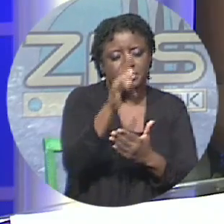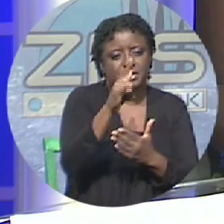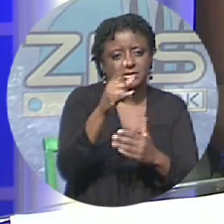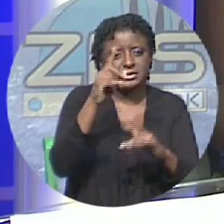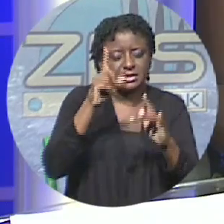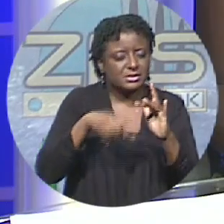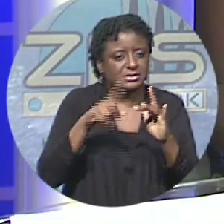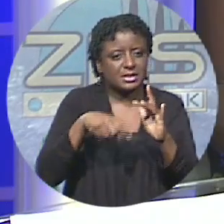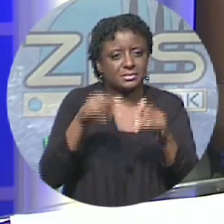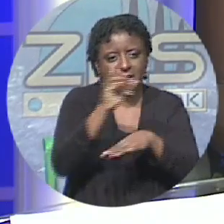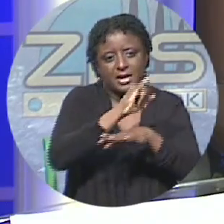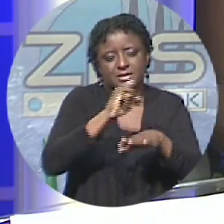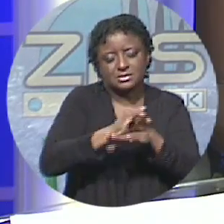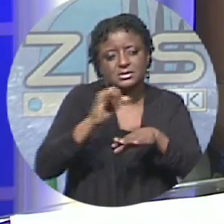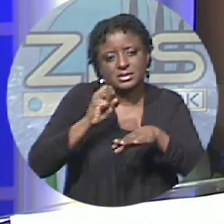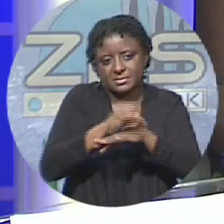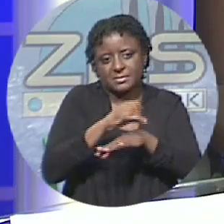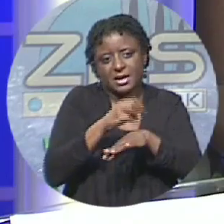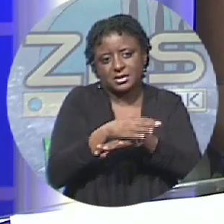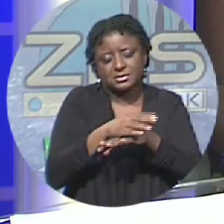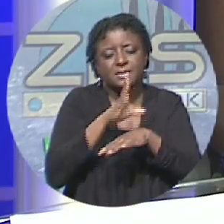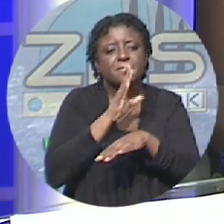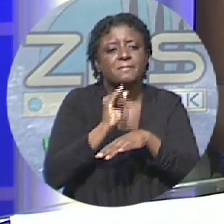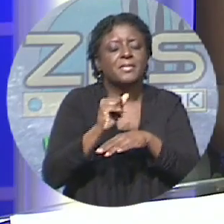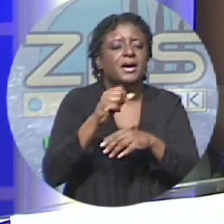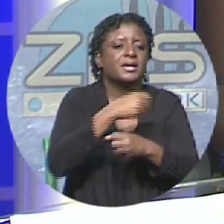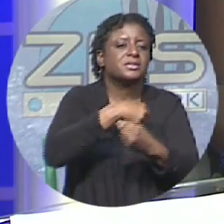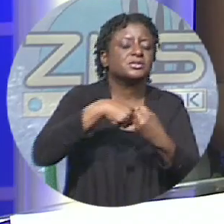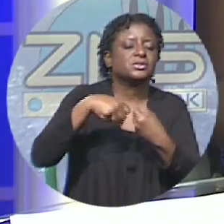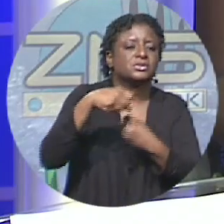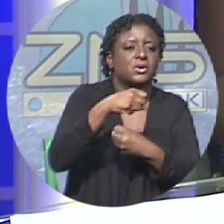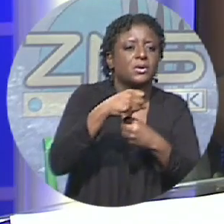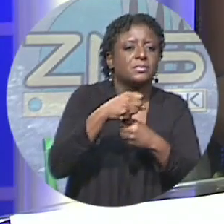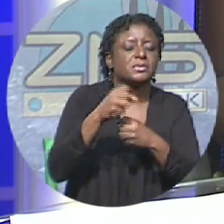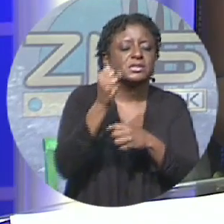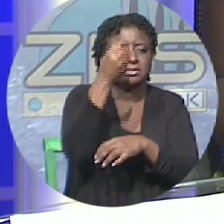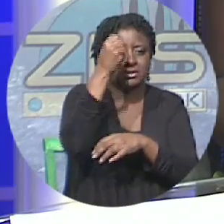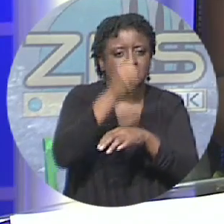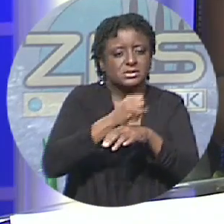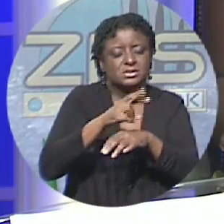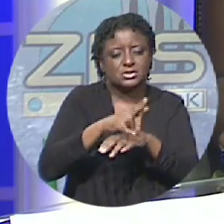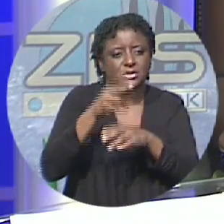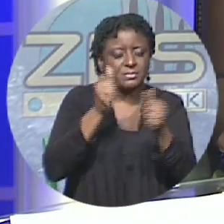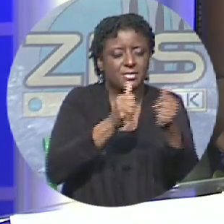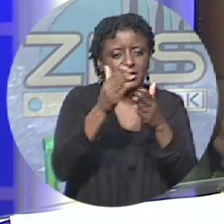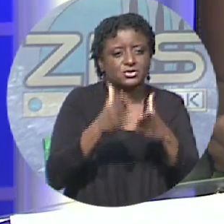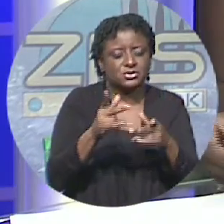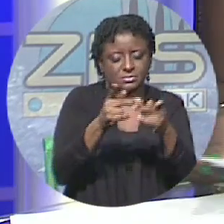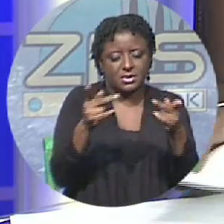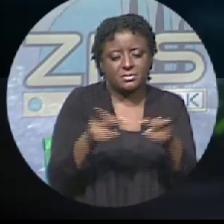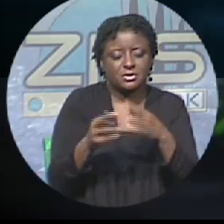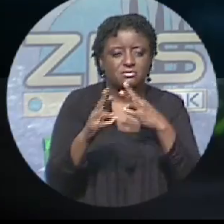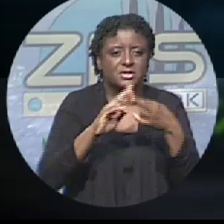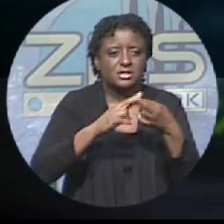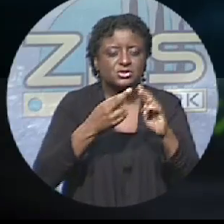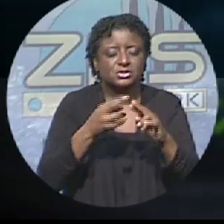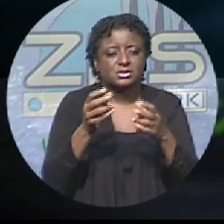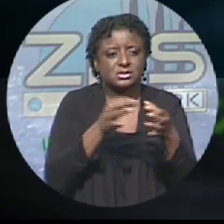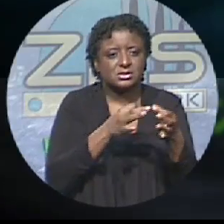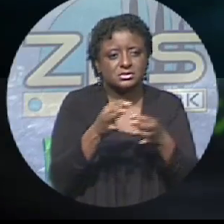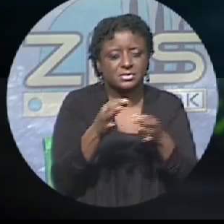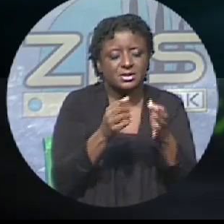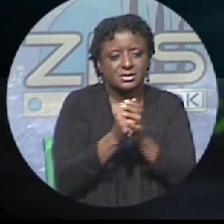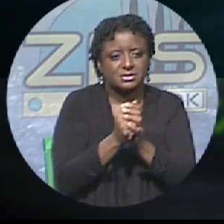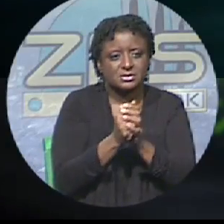impacted by the storm. Bahamas Air's Senior Manager of Public Relations, Phyllis Johnson, explains. We've done our due